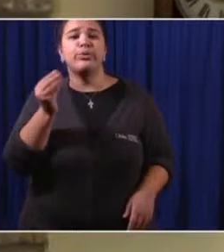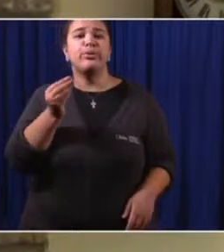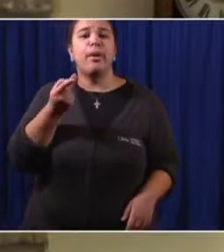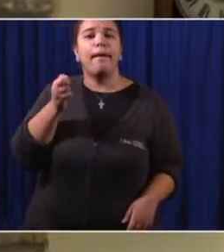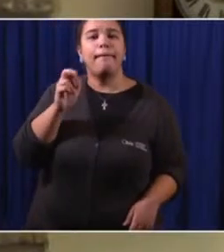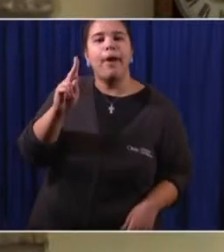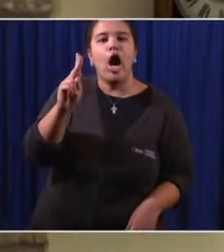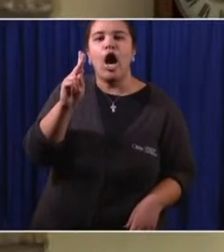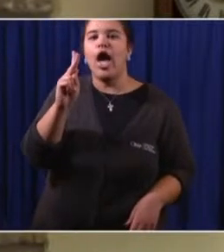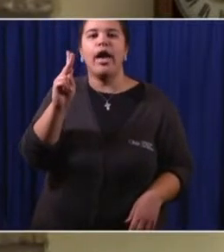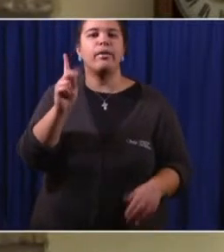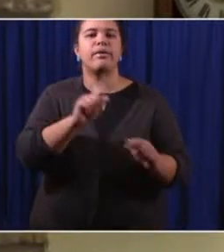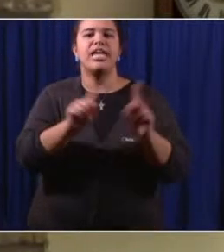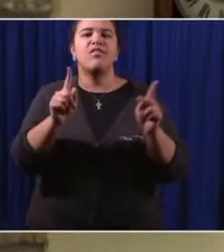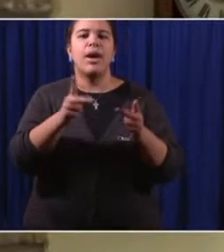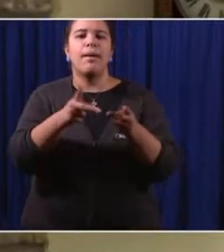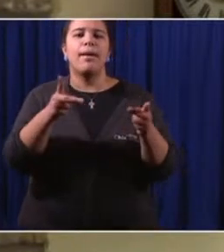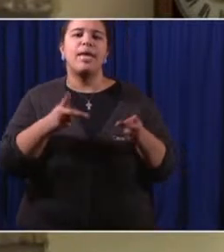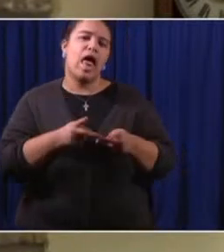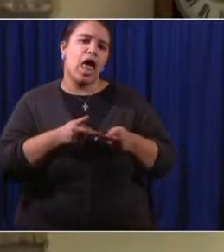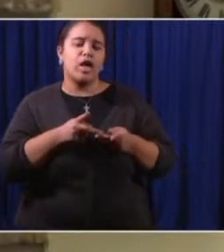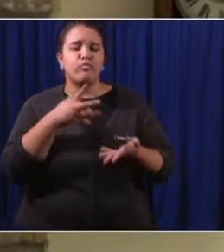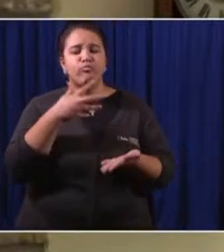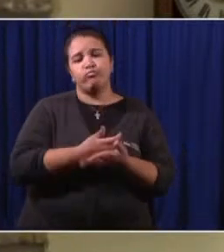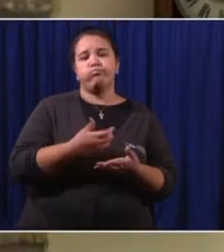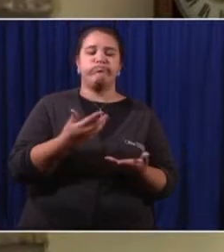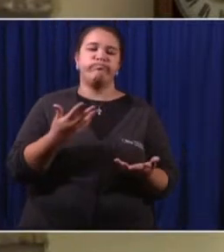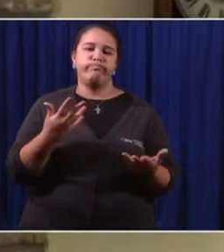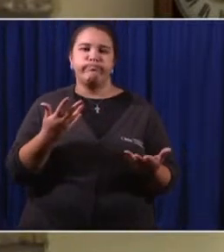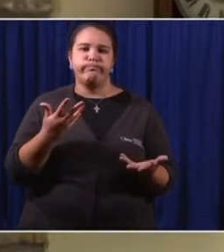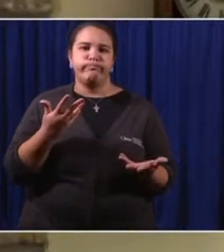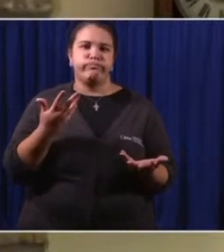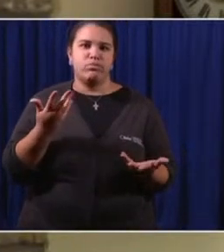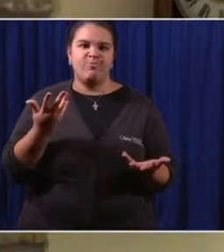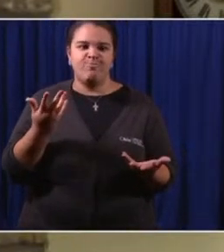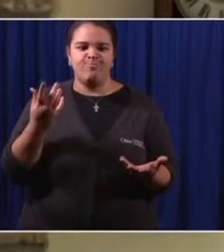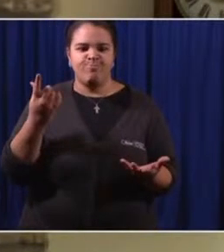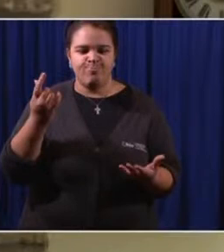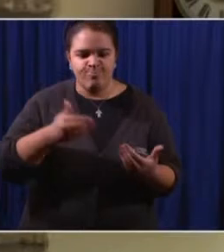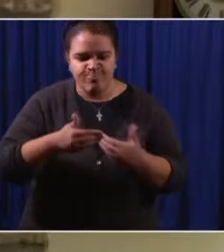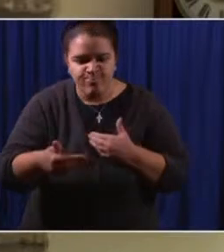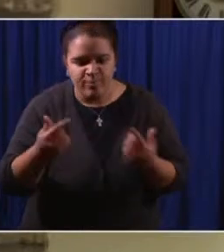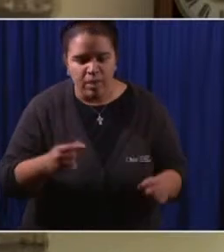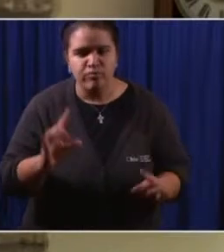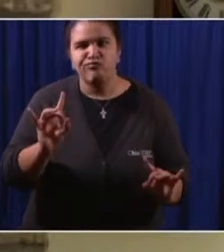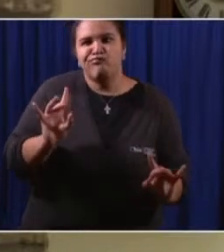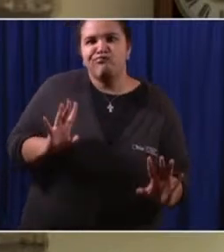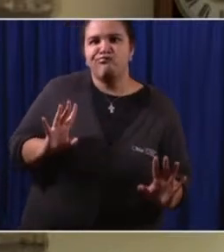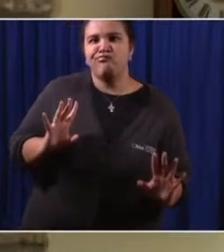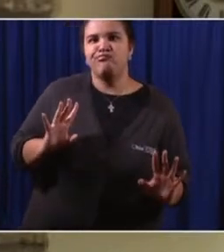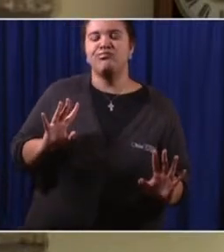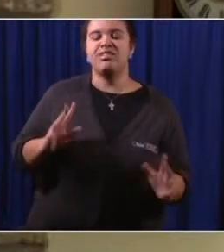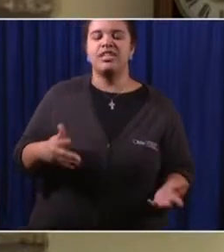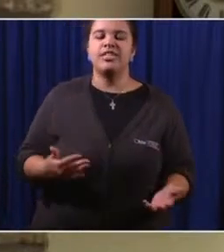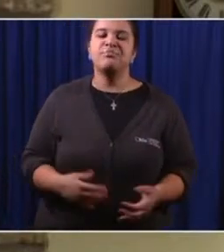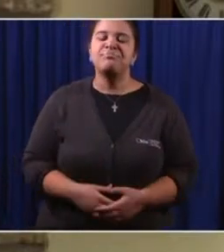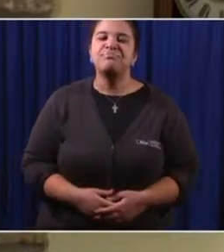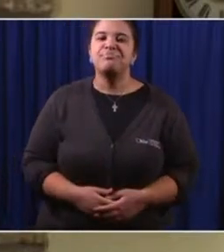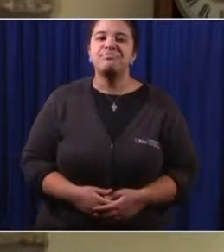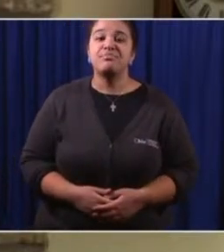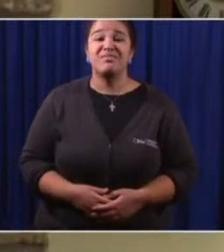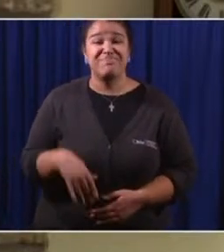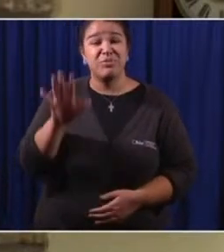that. But I think clearly the majority of mayors in the state by